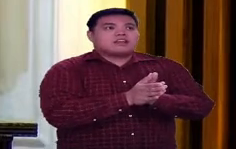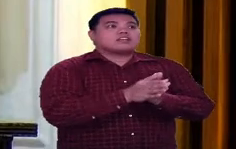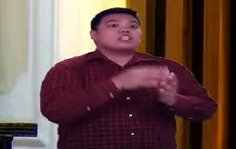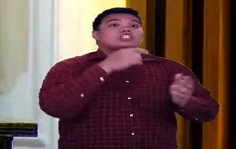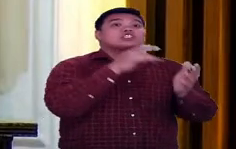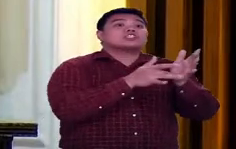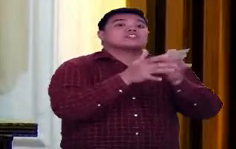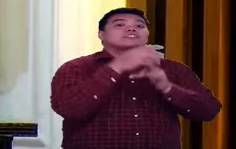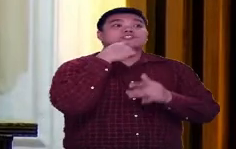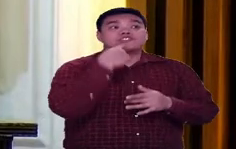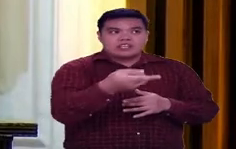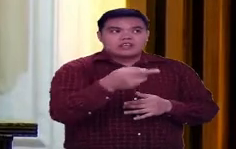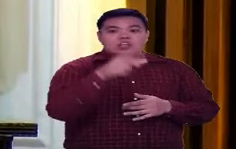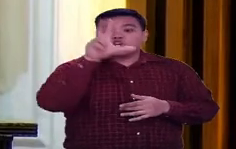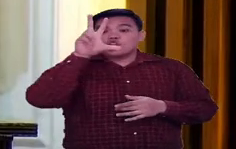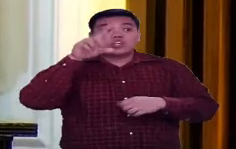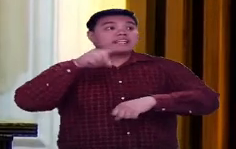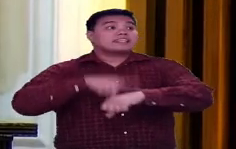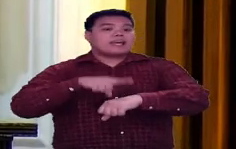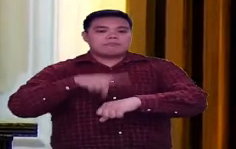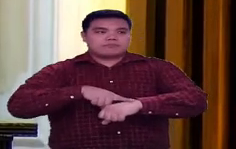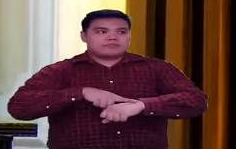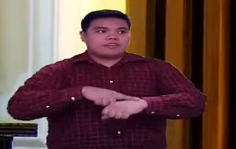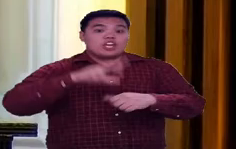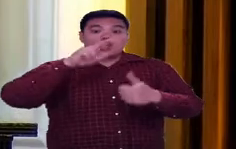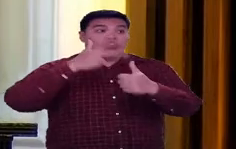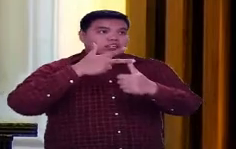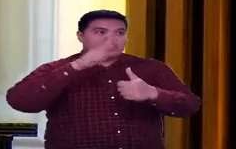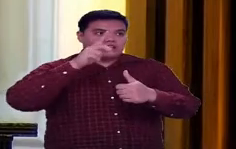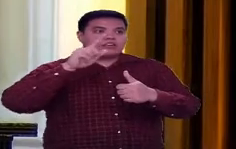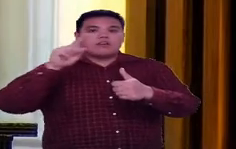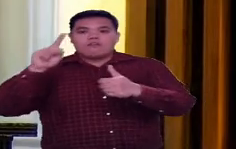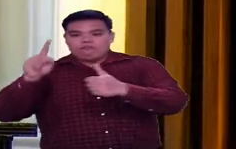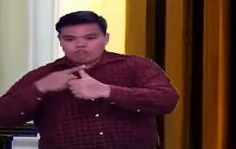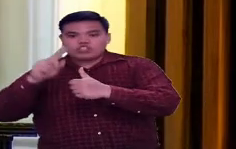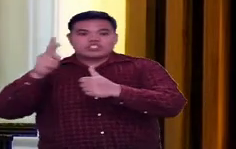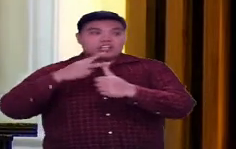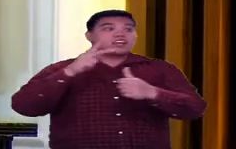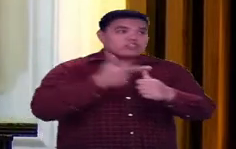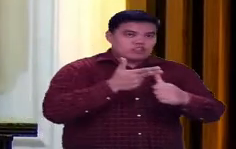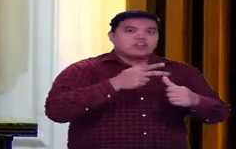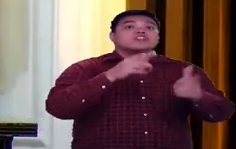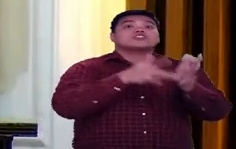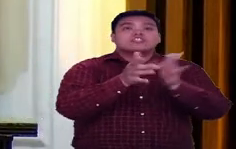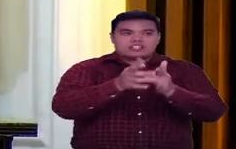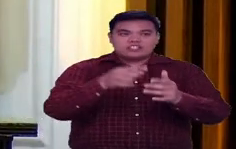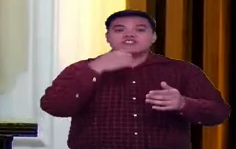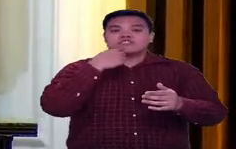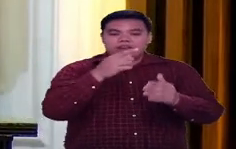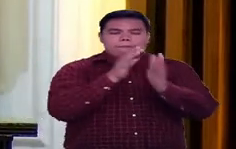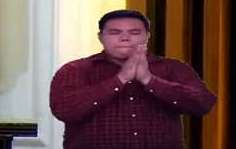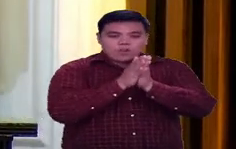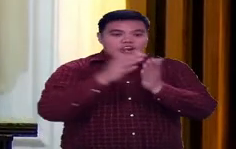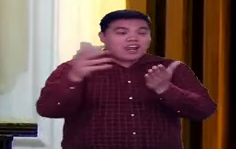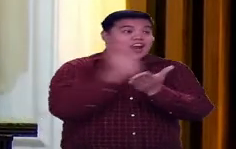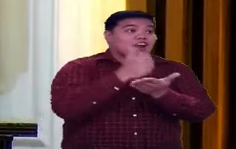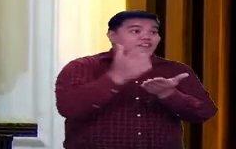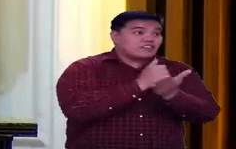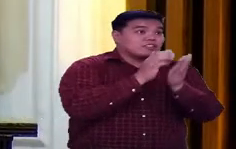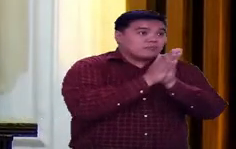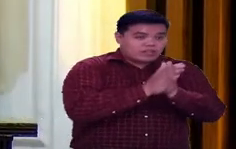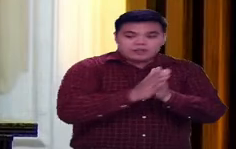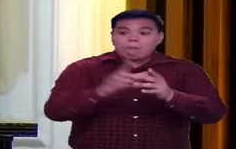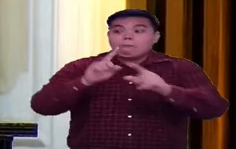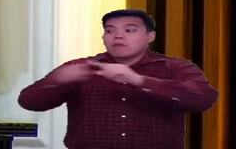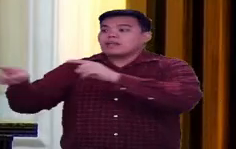Jesus spoke about this three times in the Gospels, and in each time, he was in a different geographical